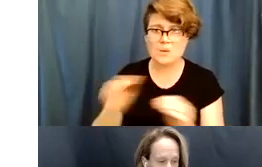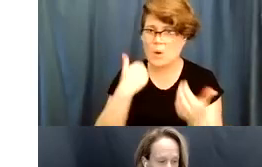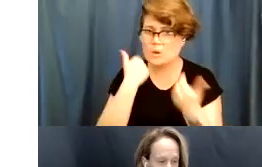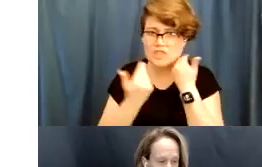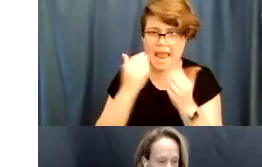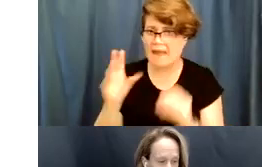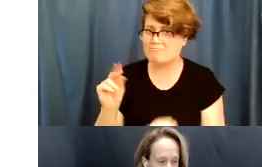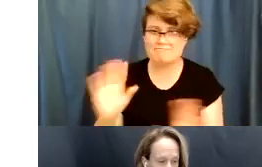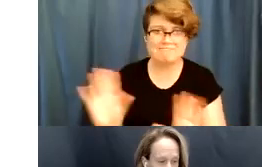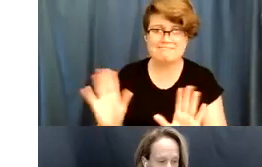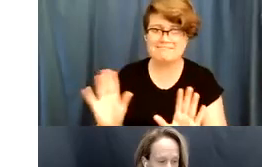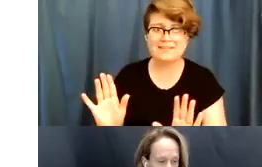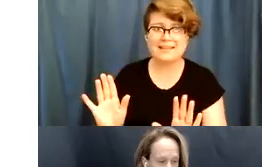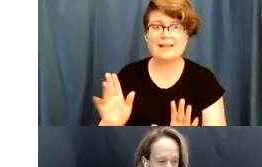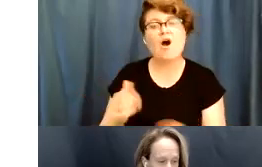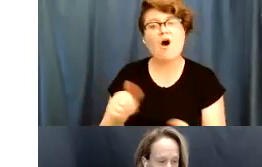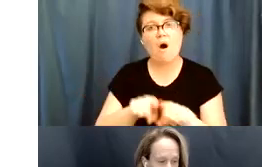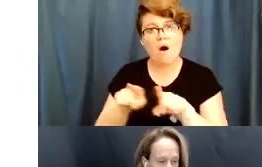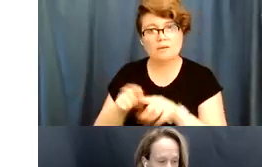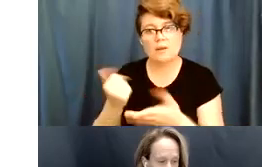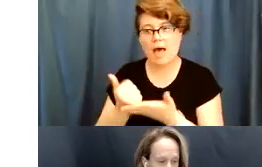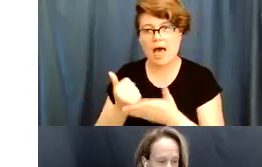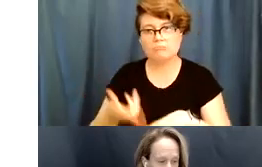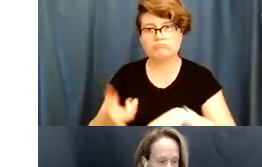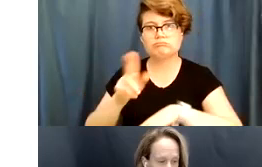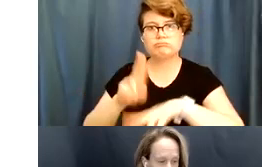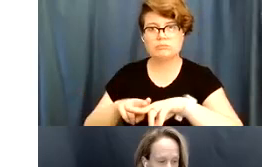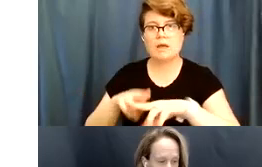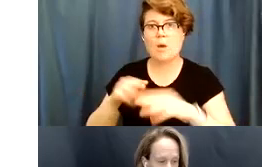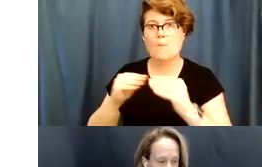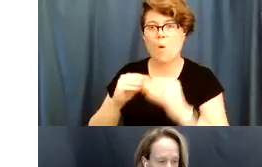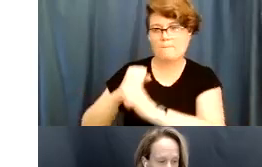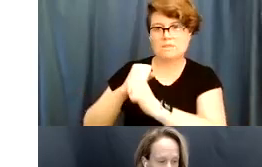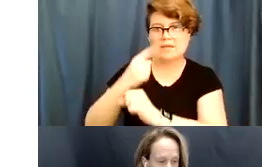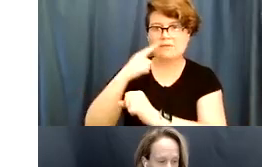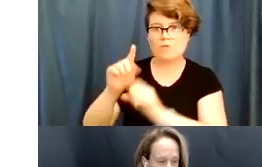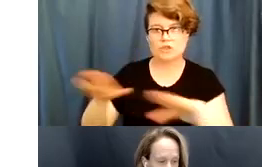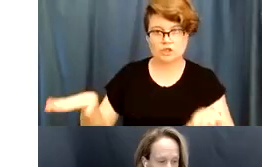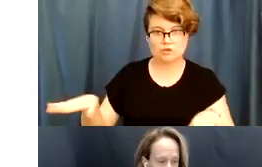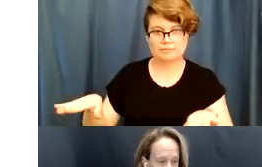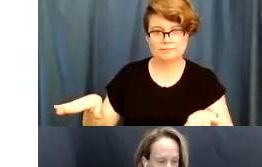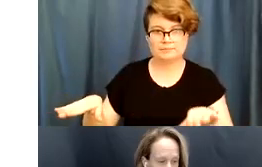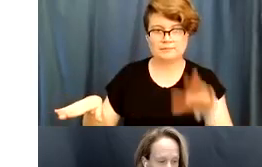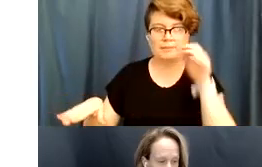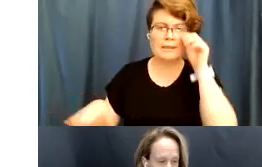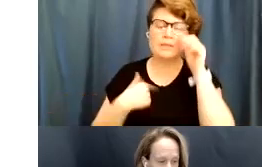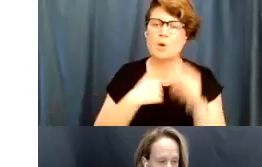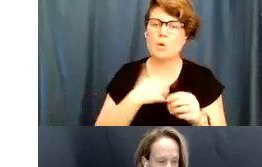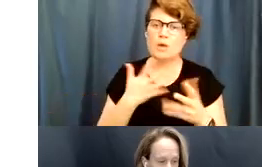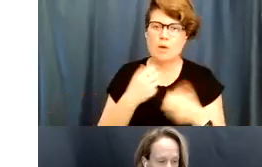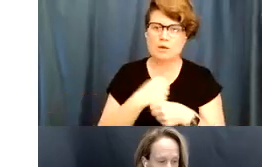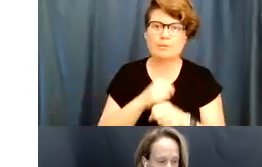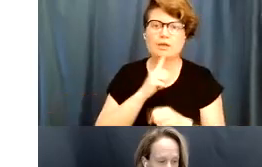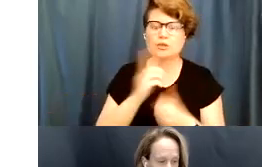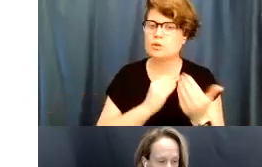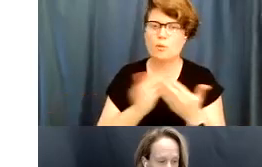the protective factors for the children, right? We want to make sure, no matter what stage of the healing journey the survivor is